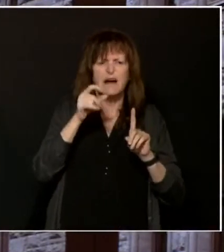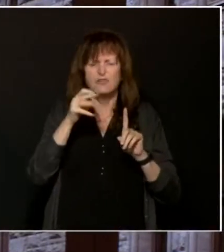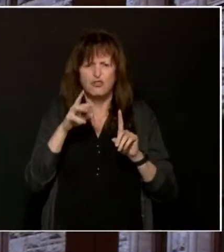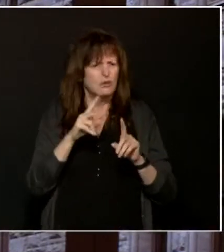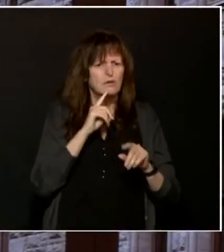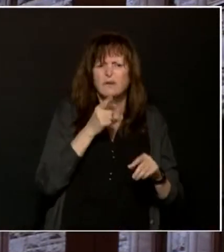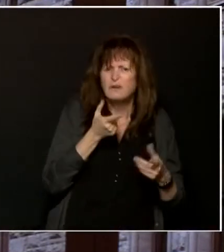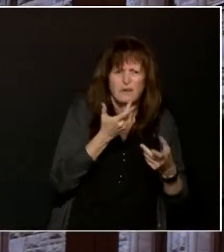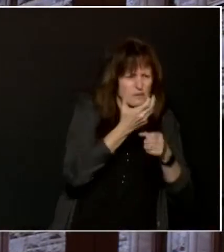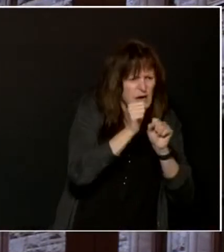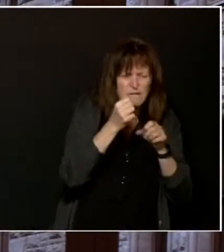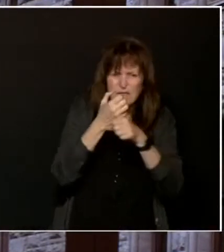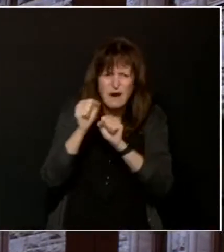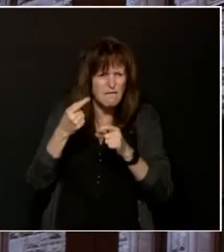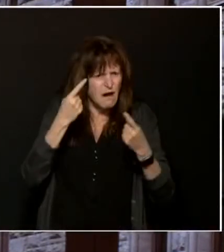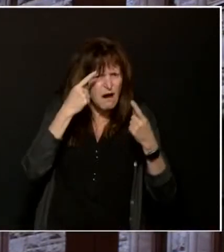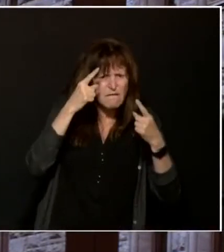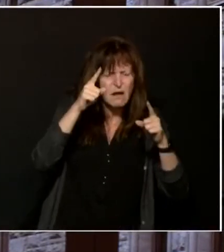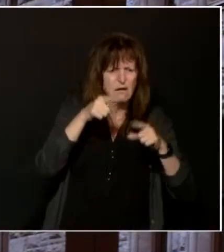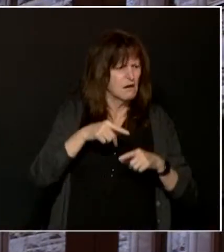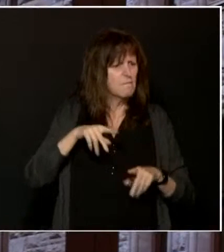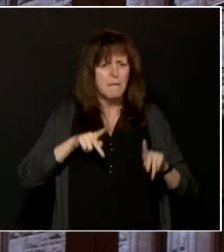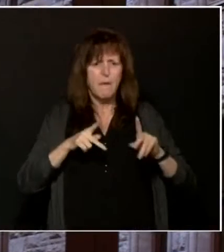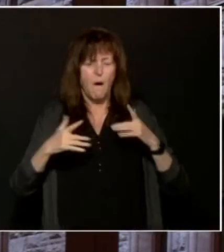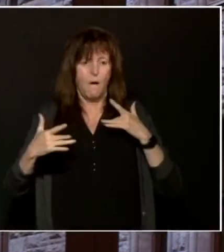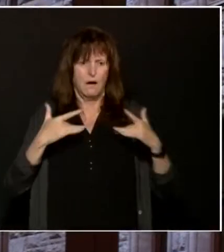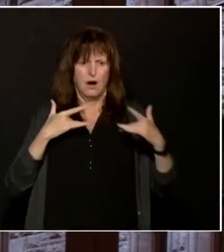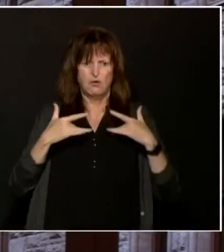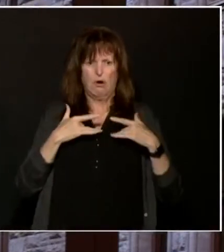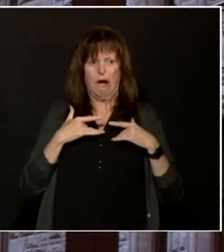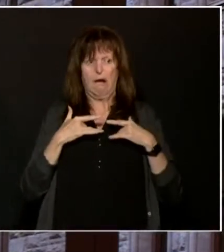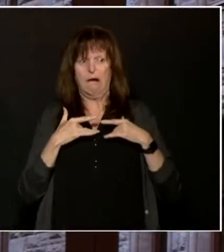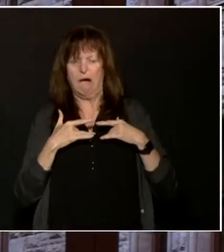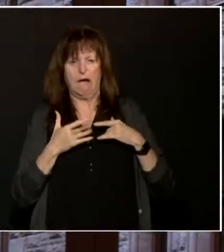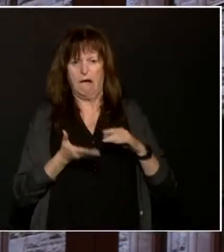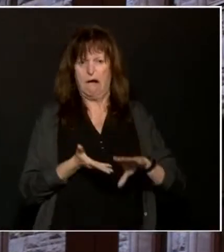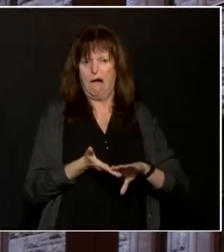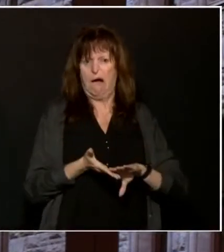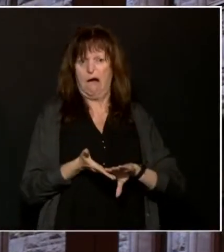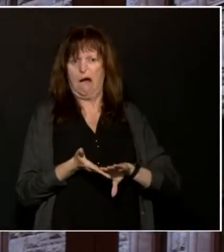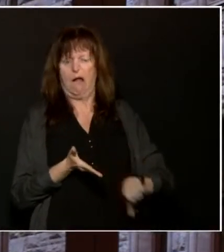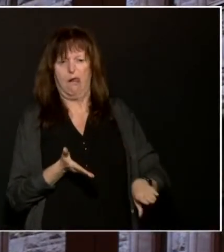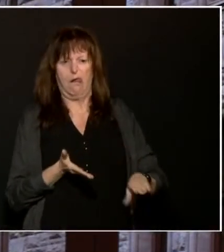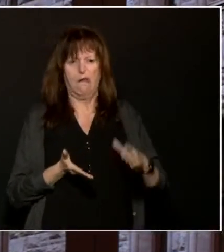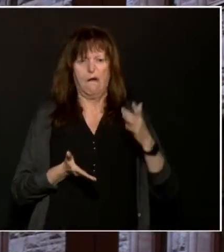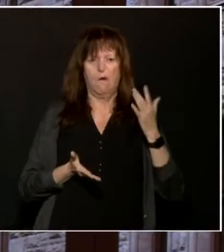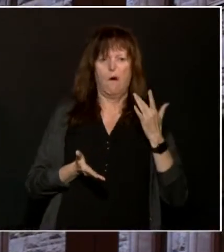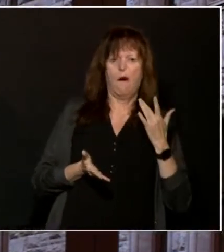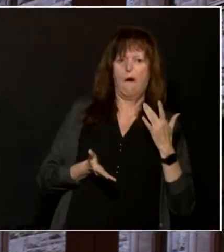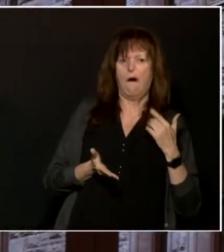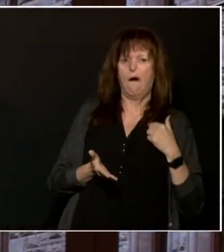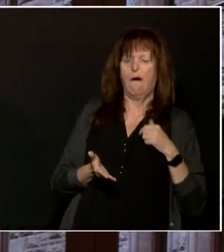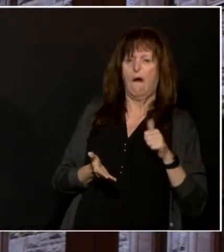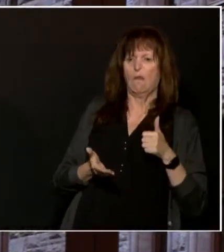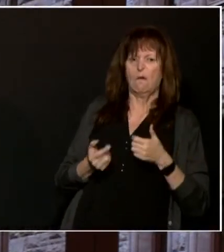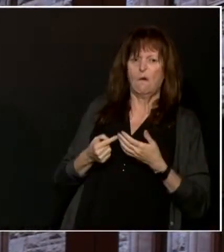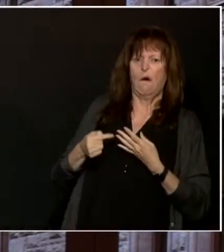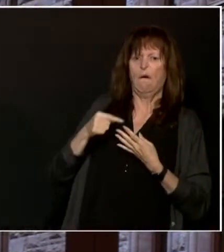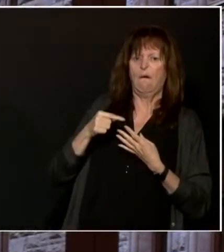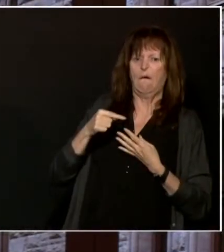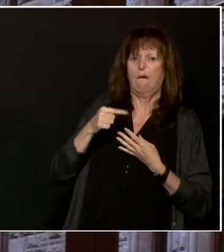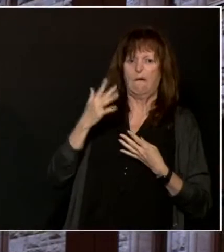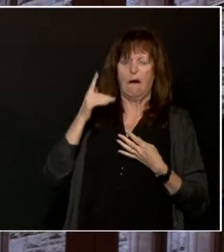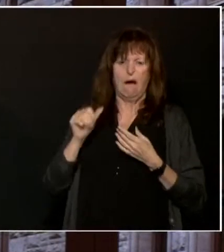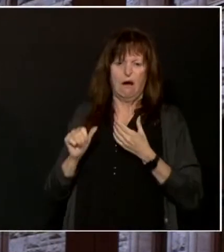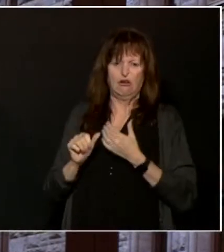concern is that if people are turning down opportunities to get vaccinated because they are waiting for a different vaccine, they risk contracting COVID-19,